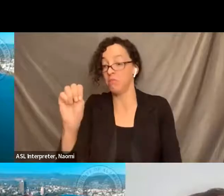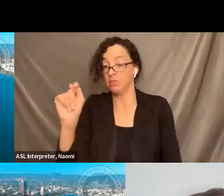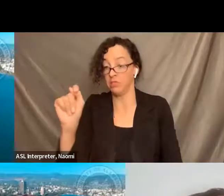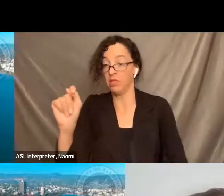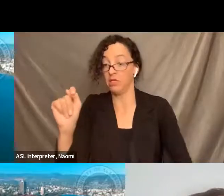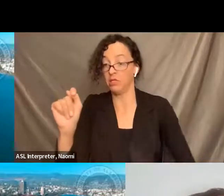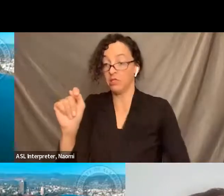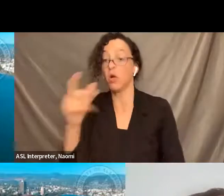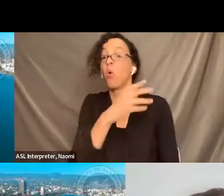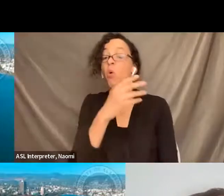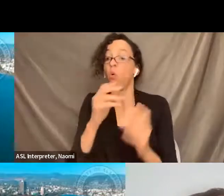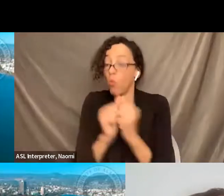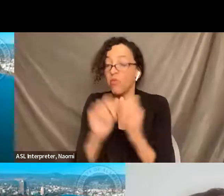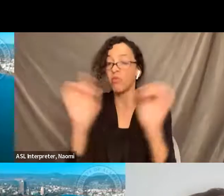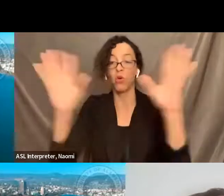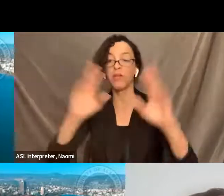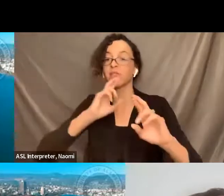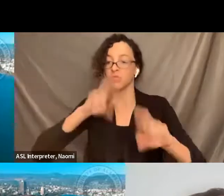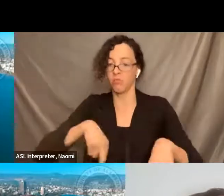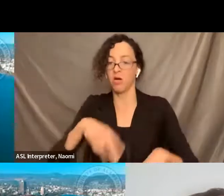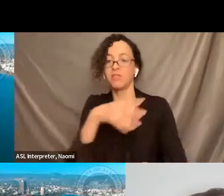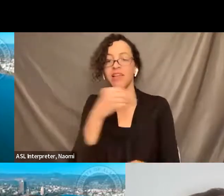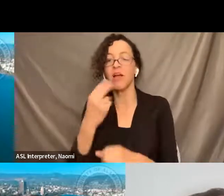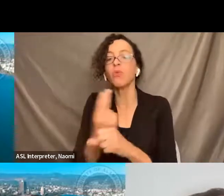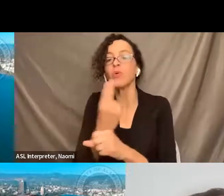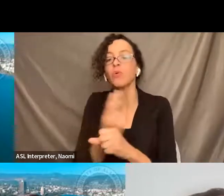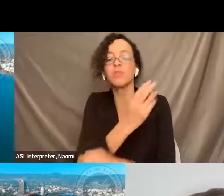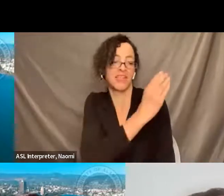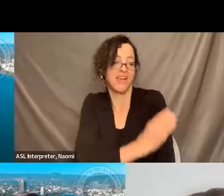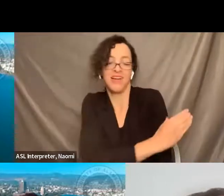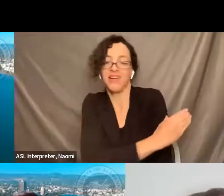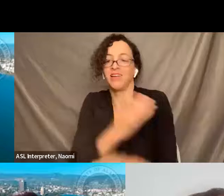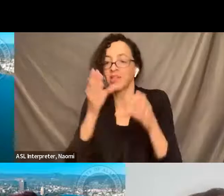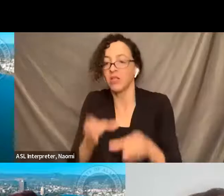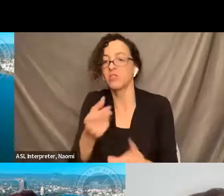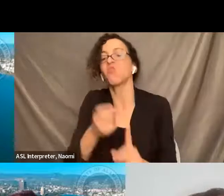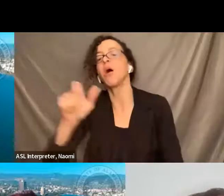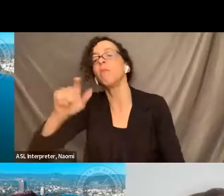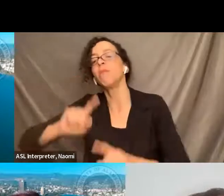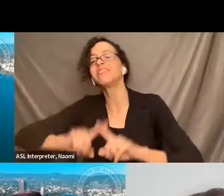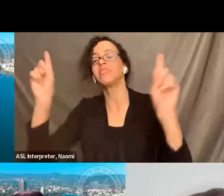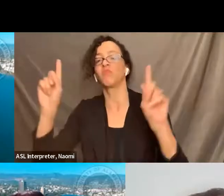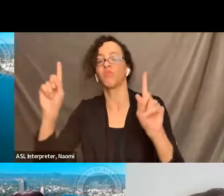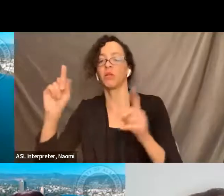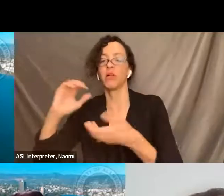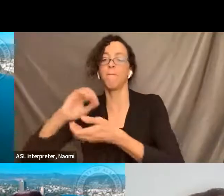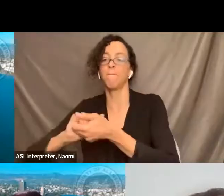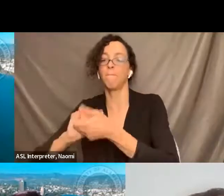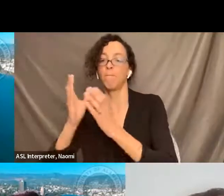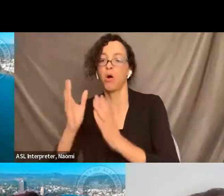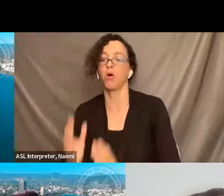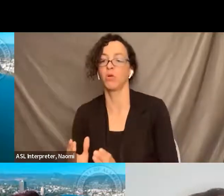with crisis response, and they are using a clinician from a different partner. So we have many